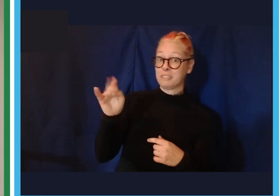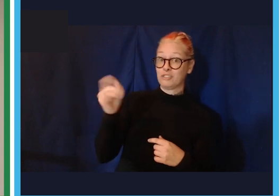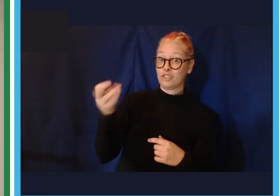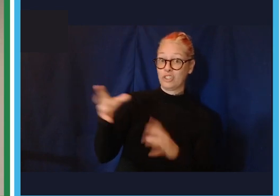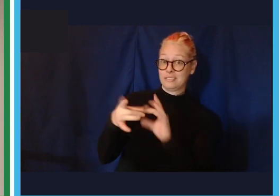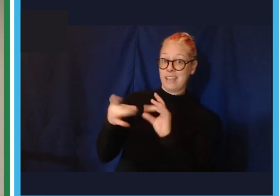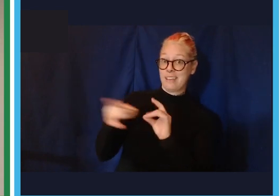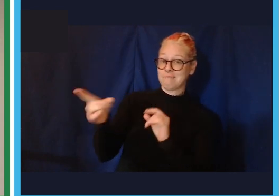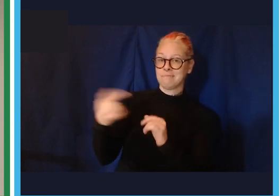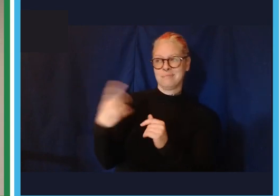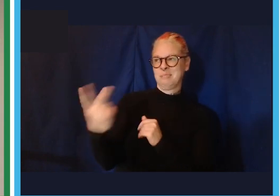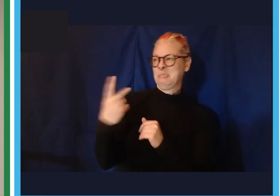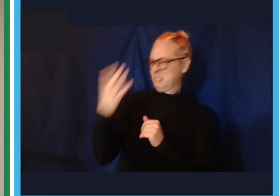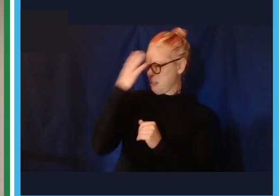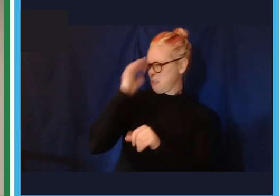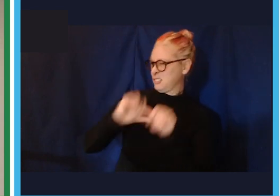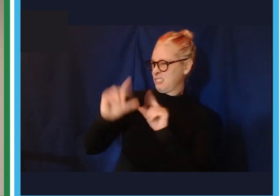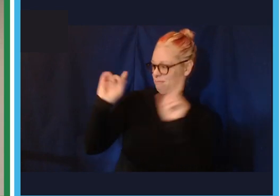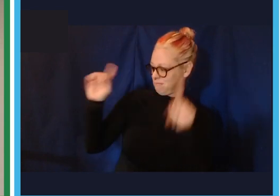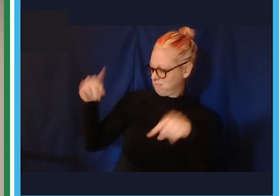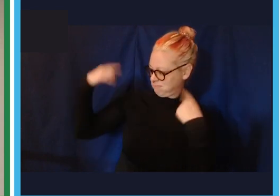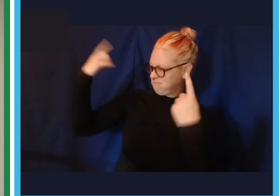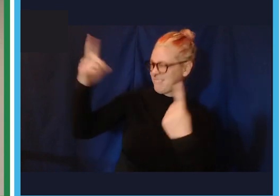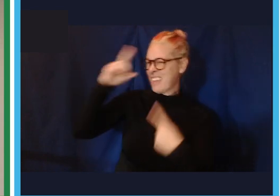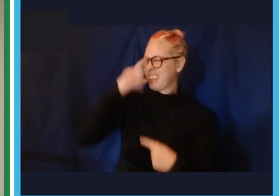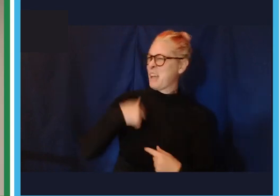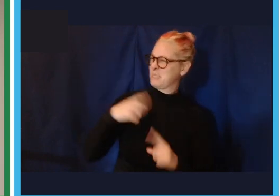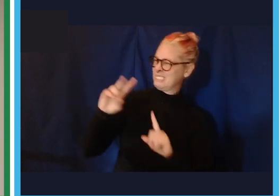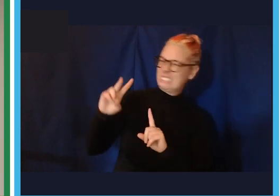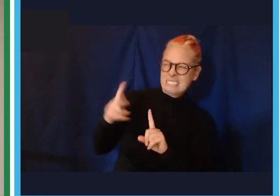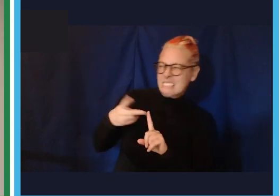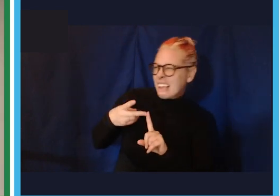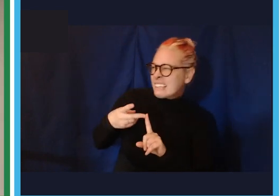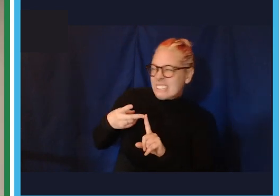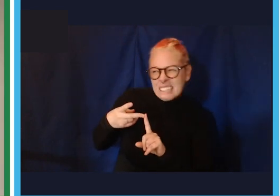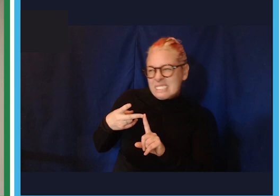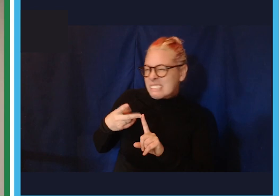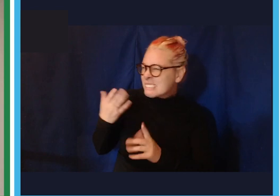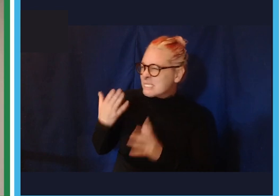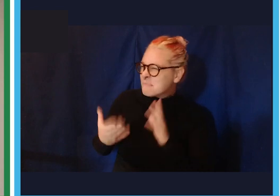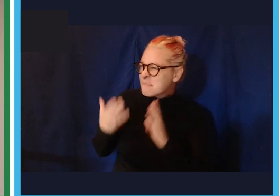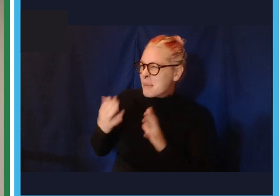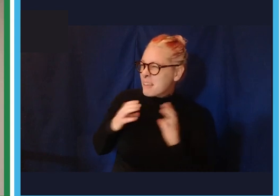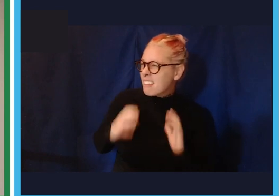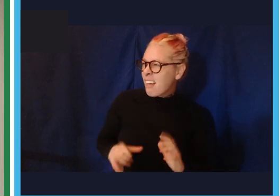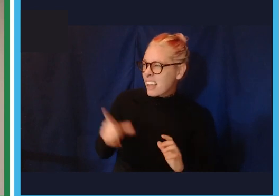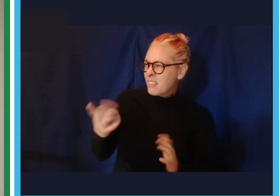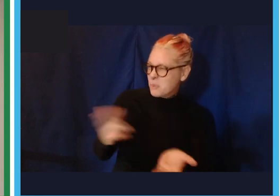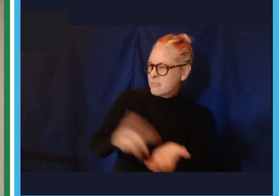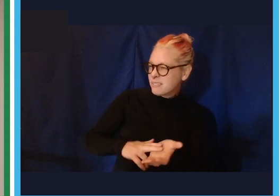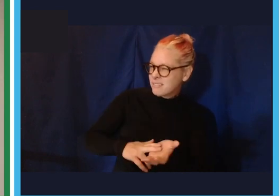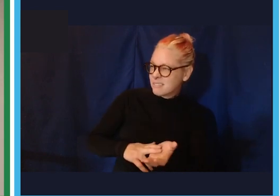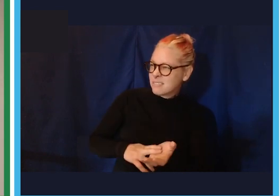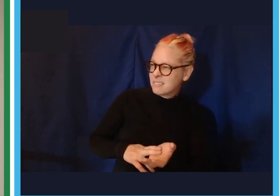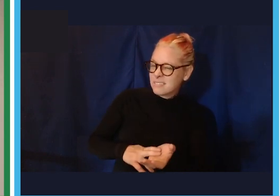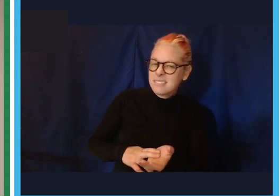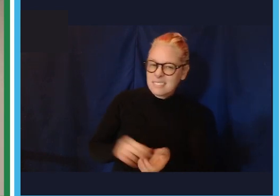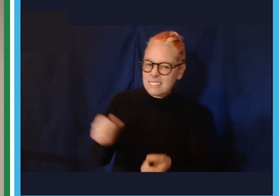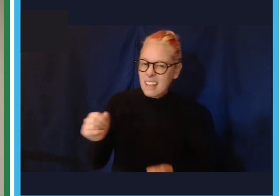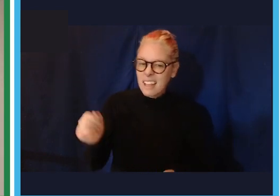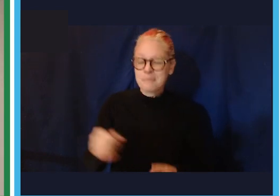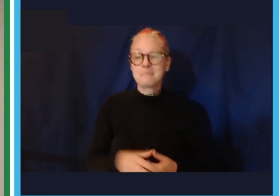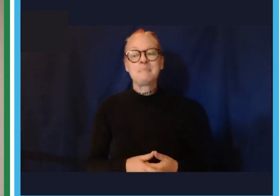and as Kulbinder says, I was, oh god, we go way back. I think I was maybe the second